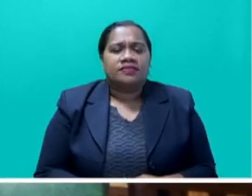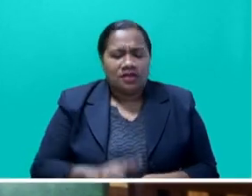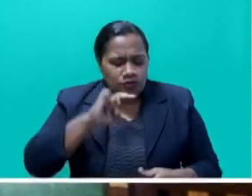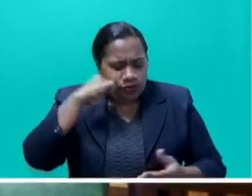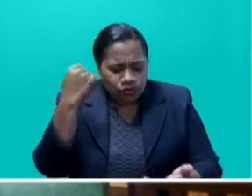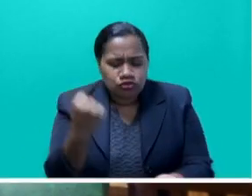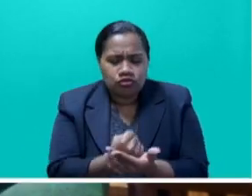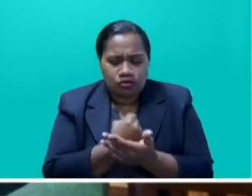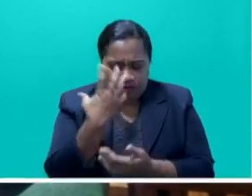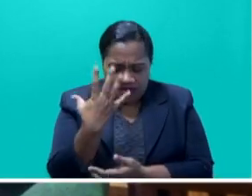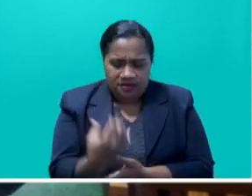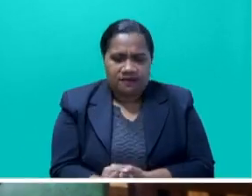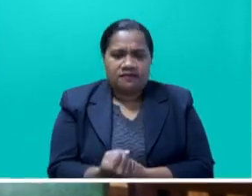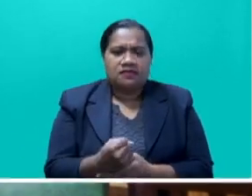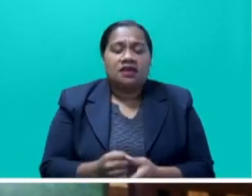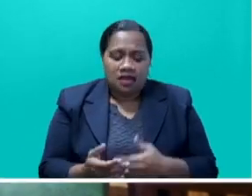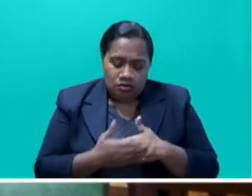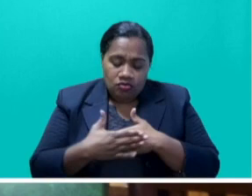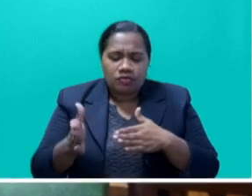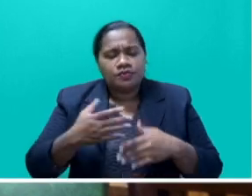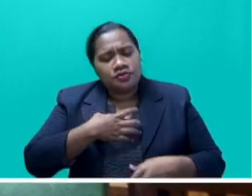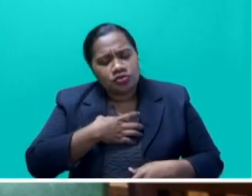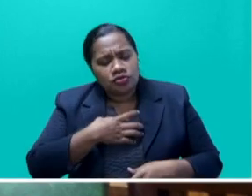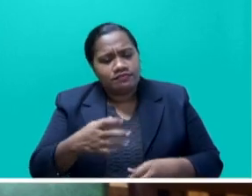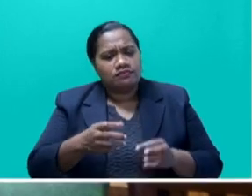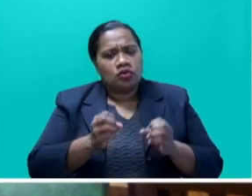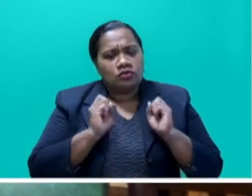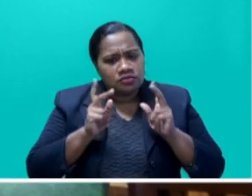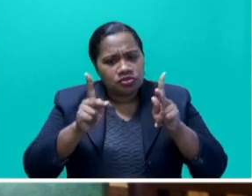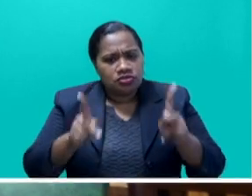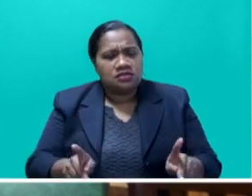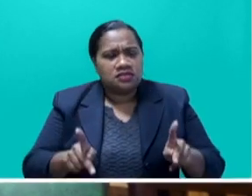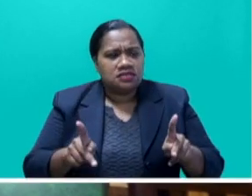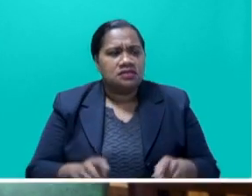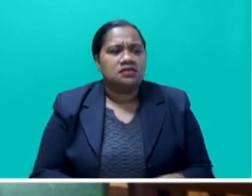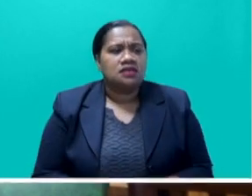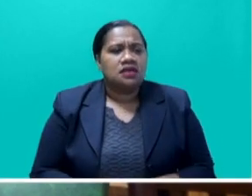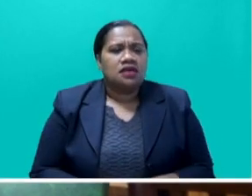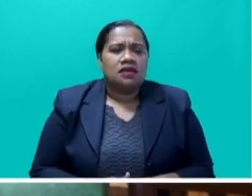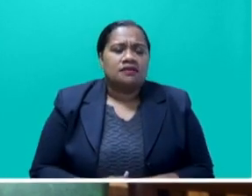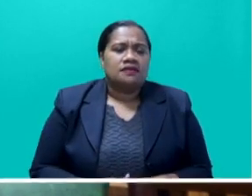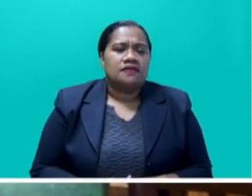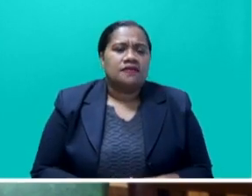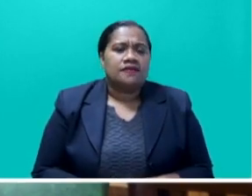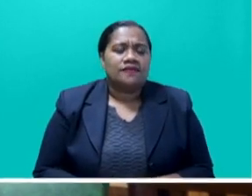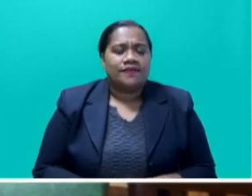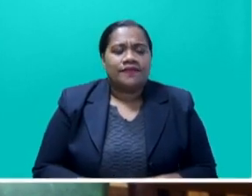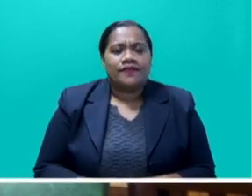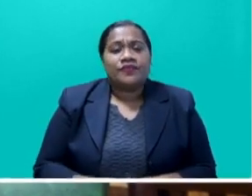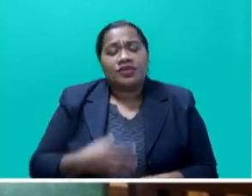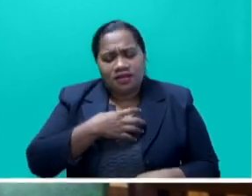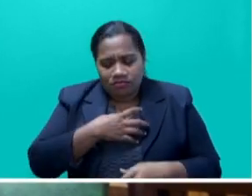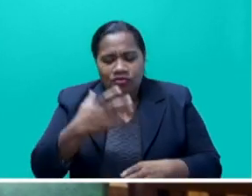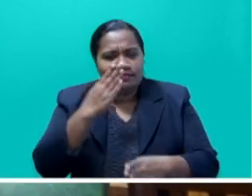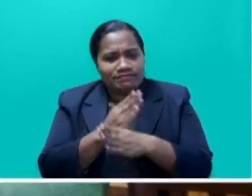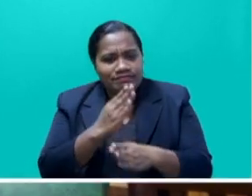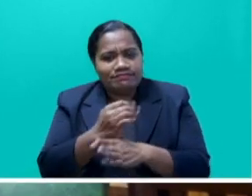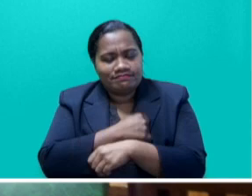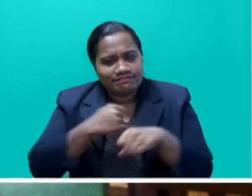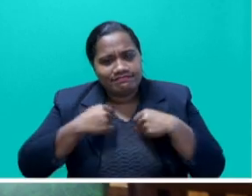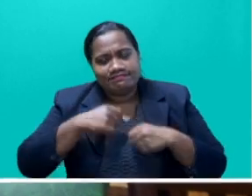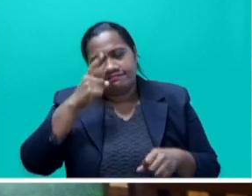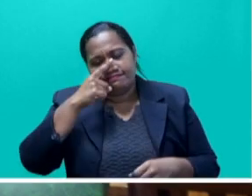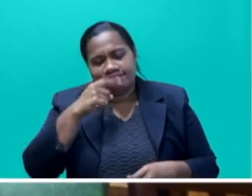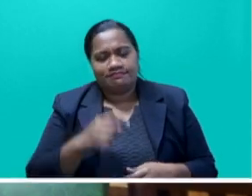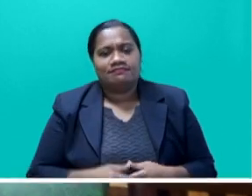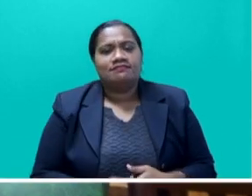century and more open to new opportunities, including bluer, greener, and the sources of employment for our people. Mr. Speaker, it is